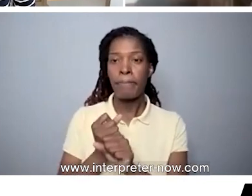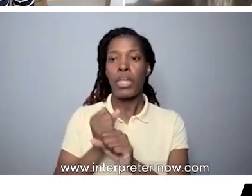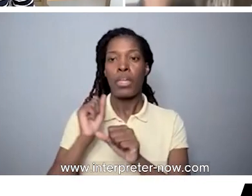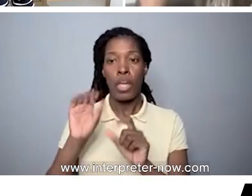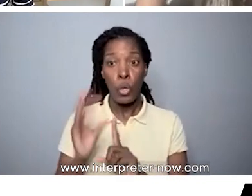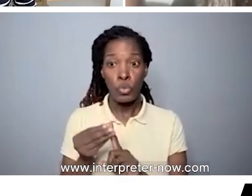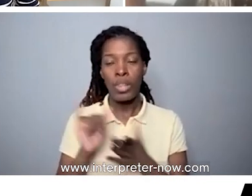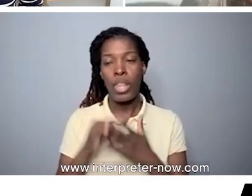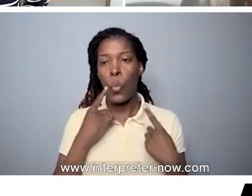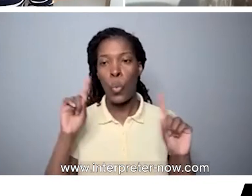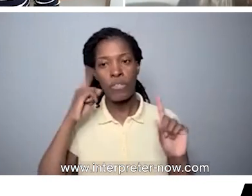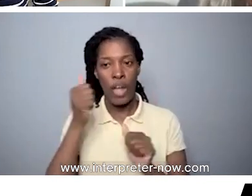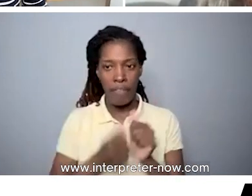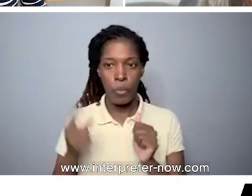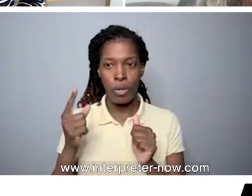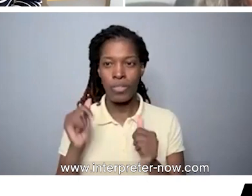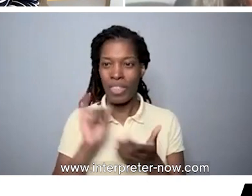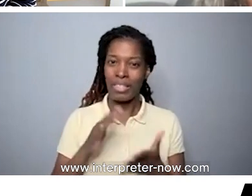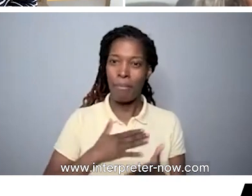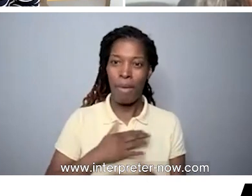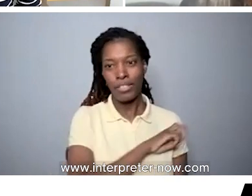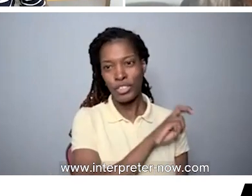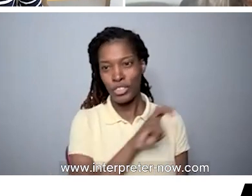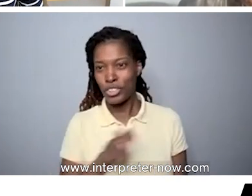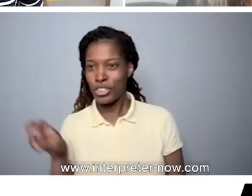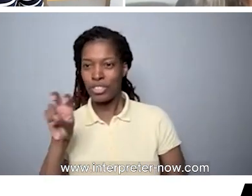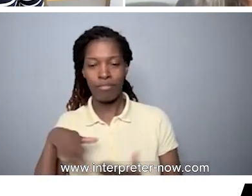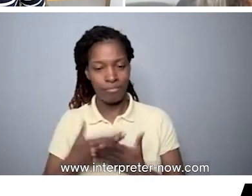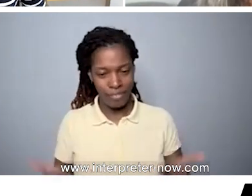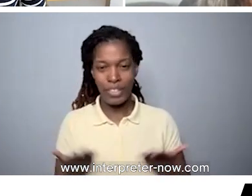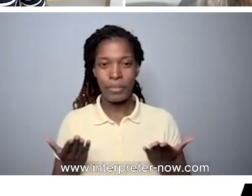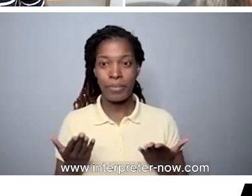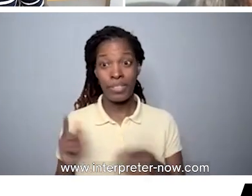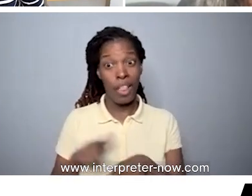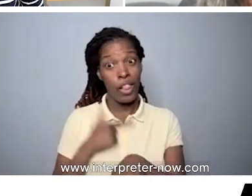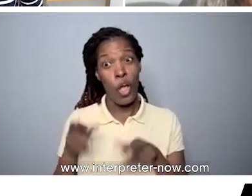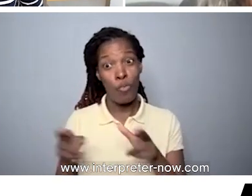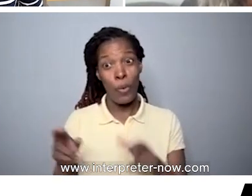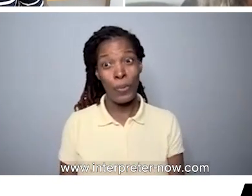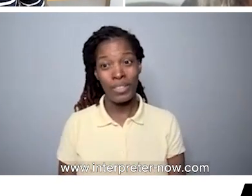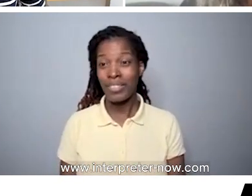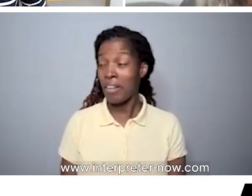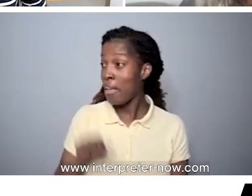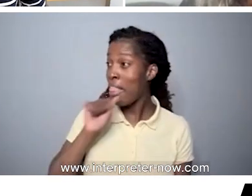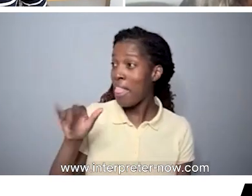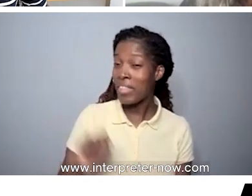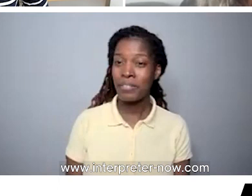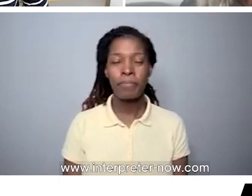of my journey and how I got here. It's been a long road. Thank you for